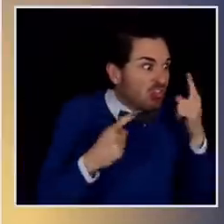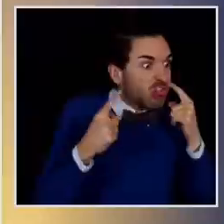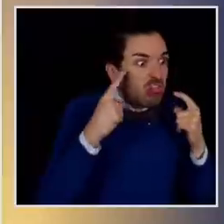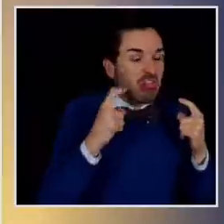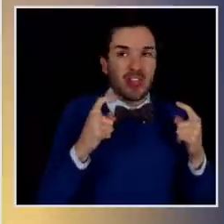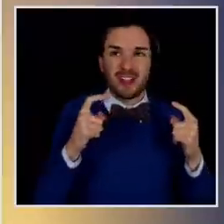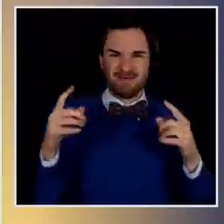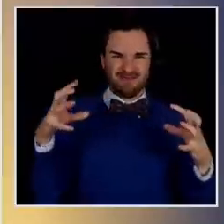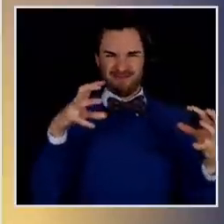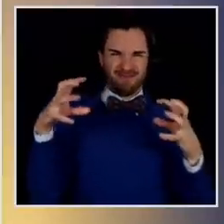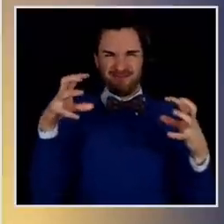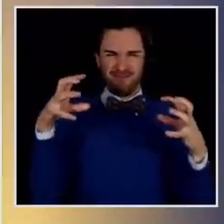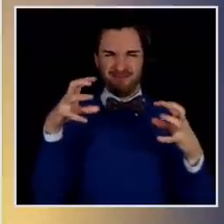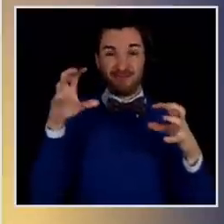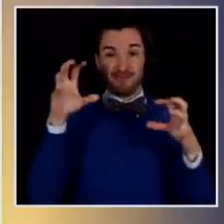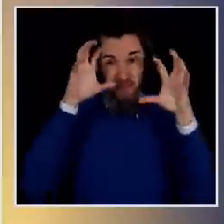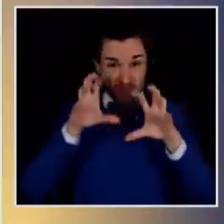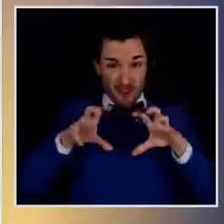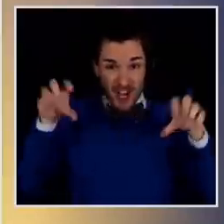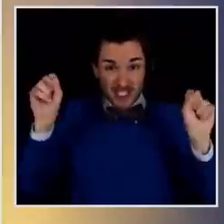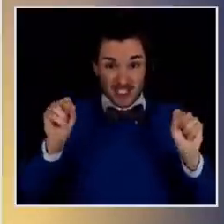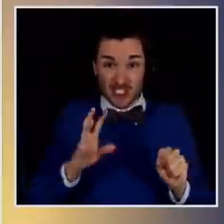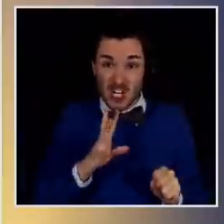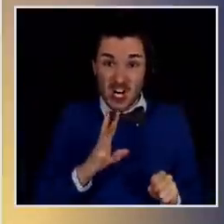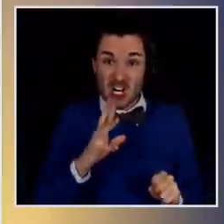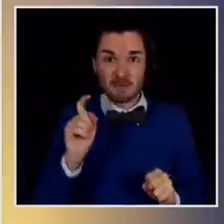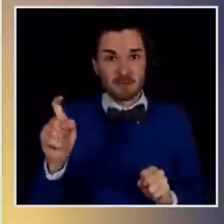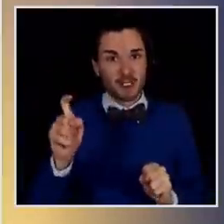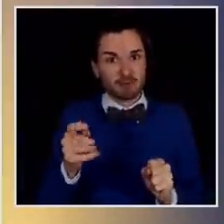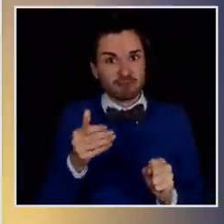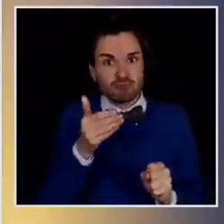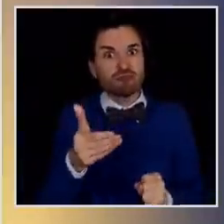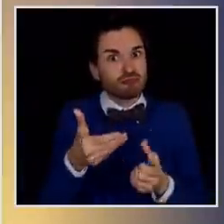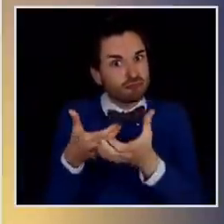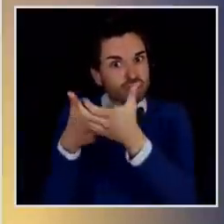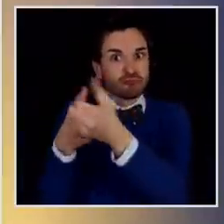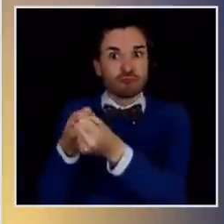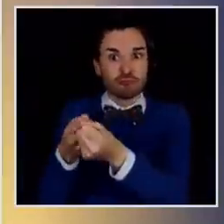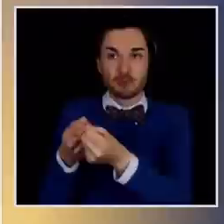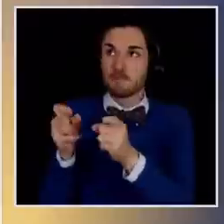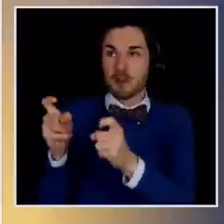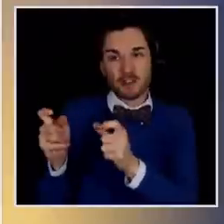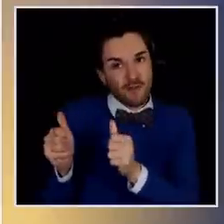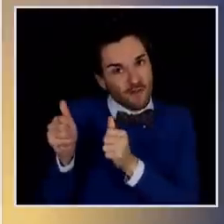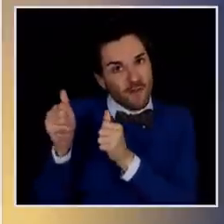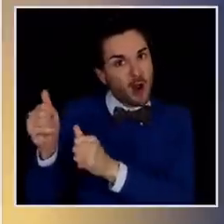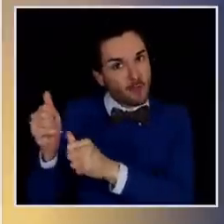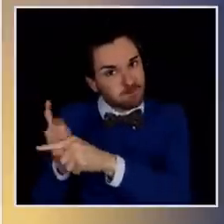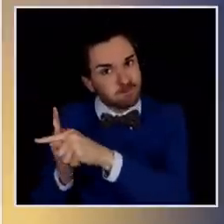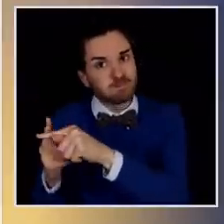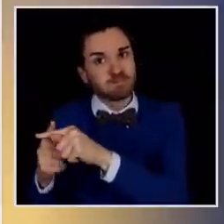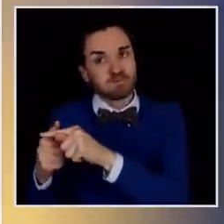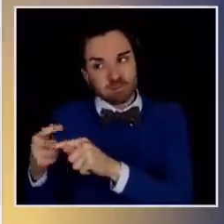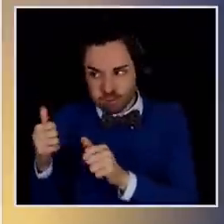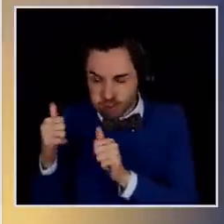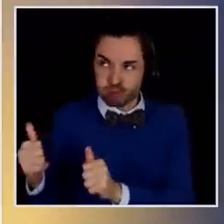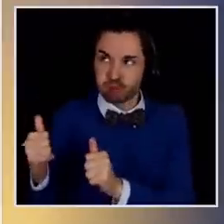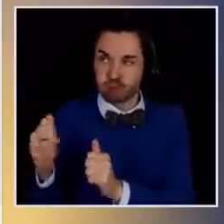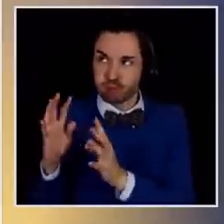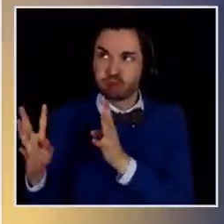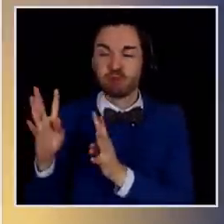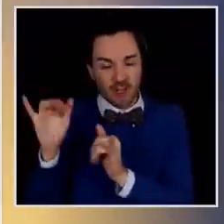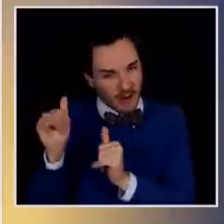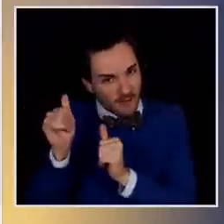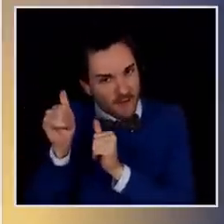this battle matters. It's time for our better angels to prevail. Tonight, the whole world